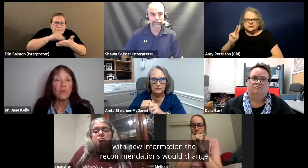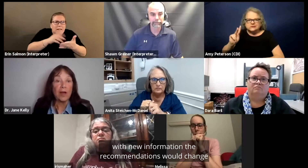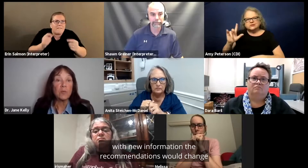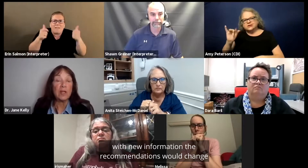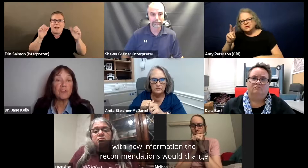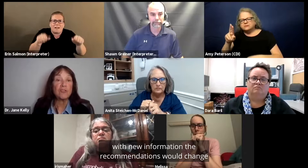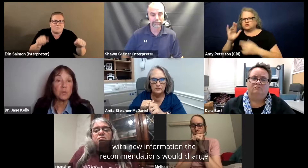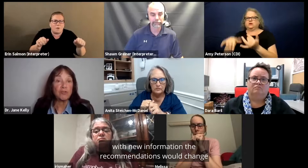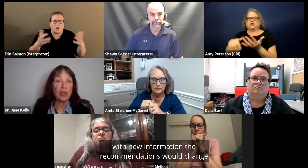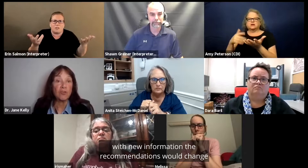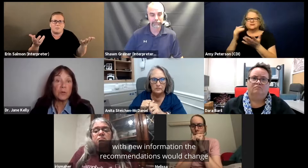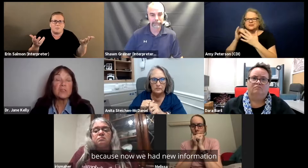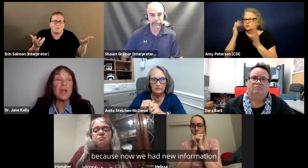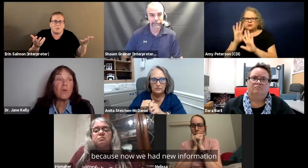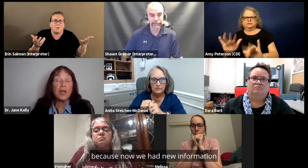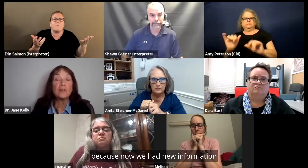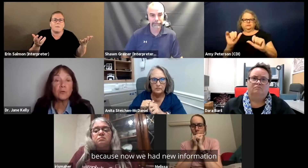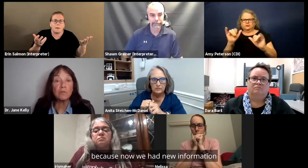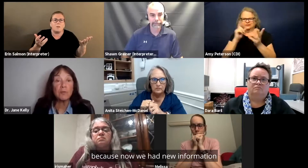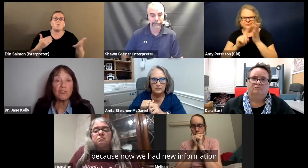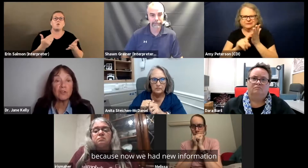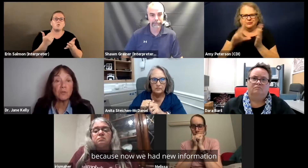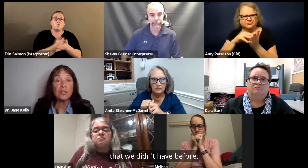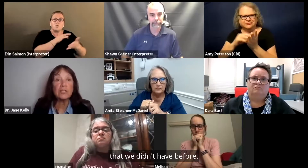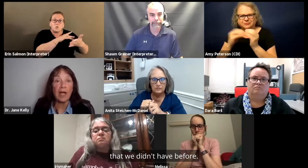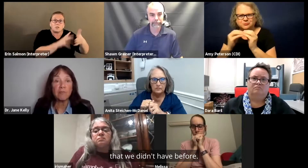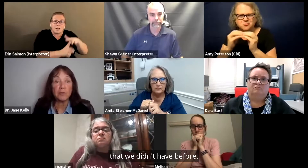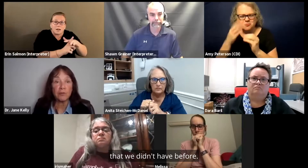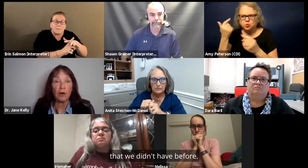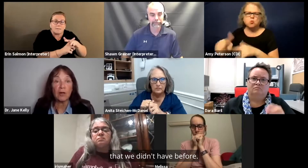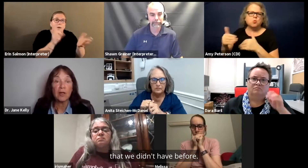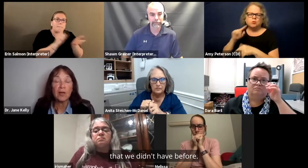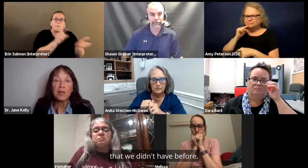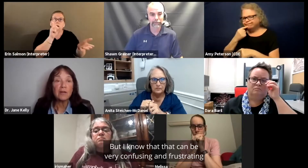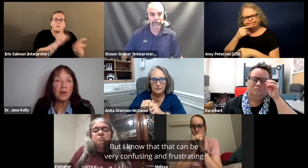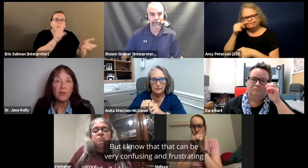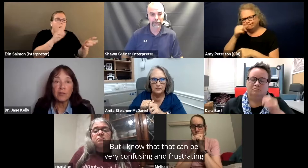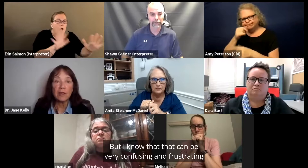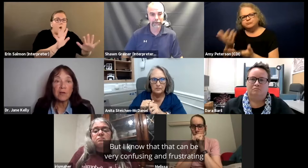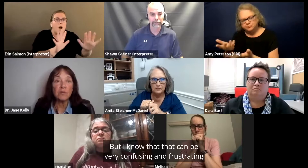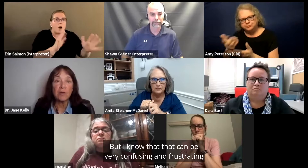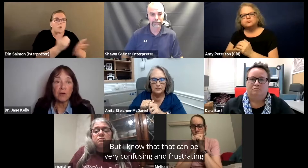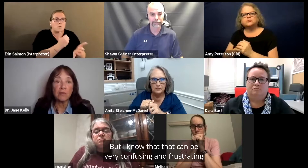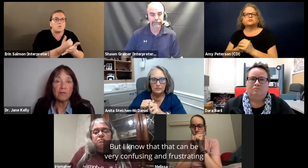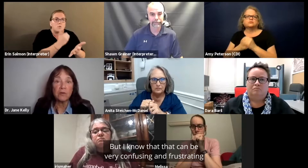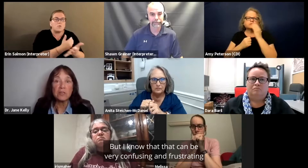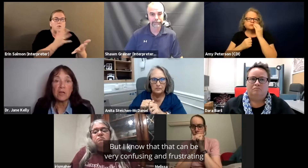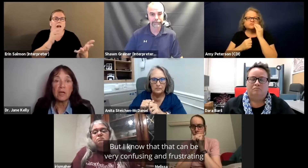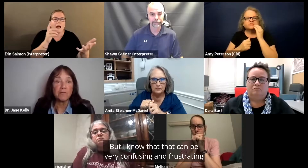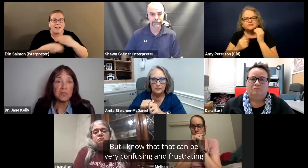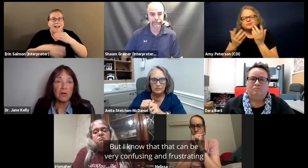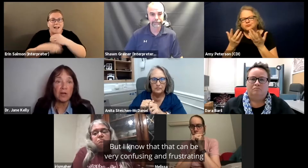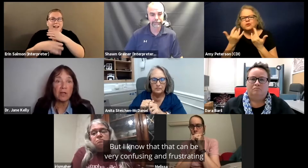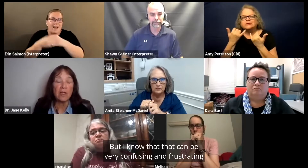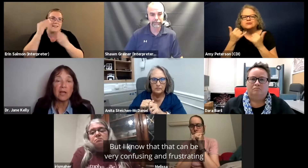the recommendations would change because now we had new information that we didn't have before. But I know that that can be very confusing